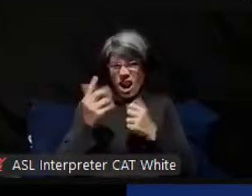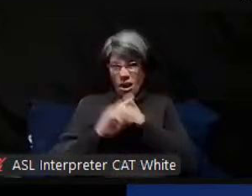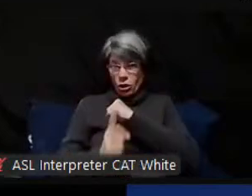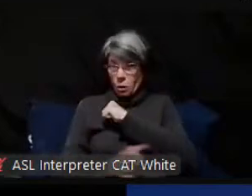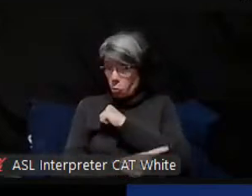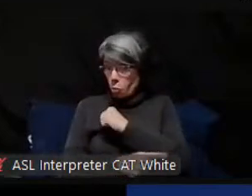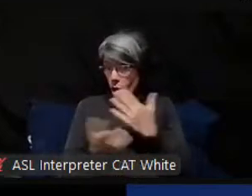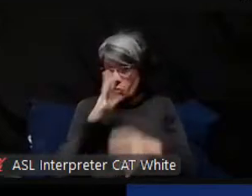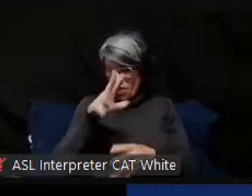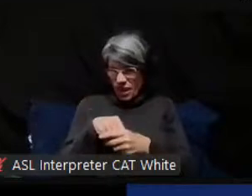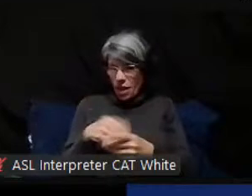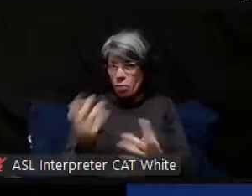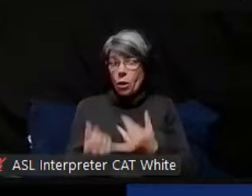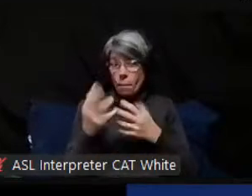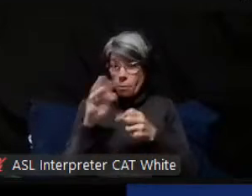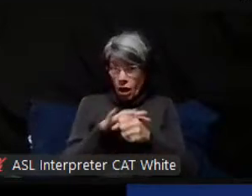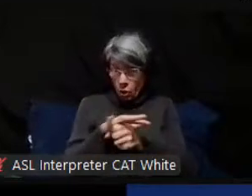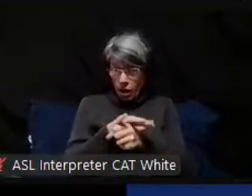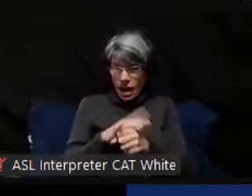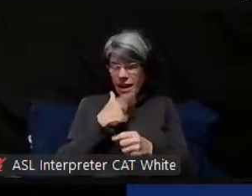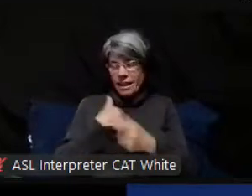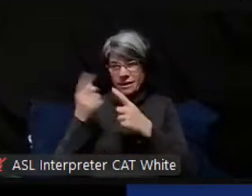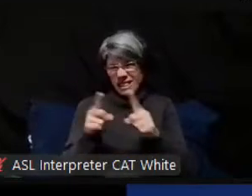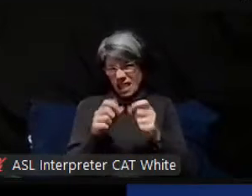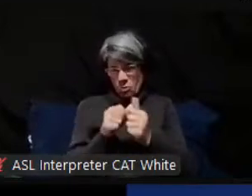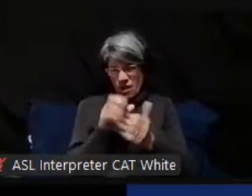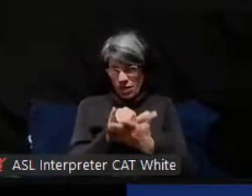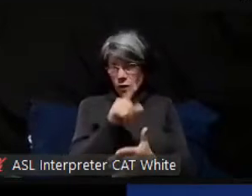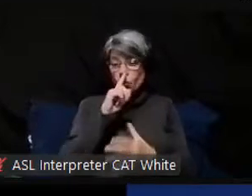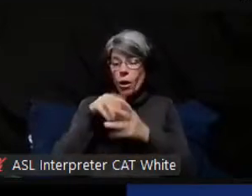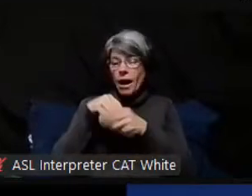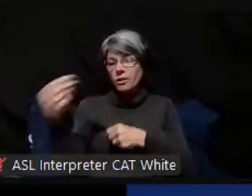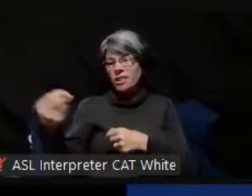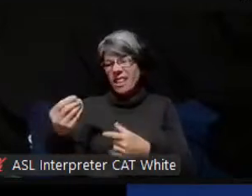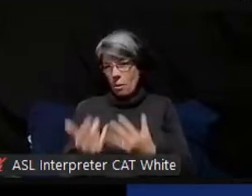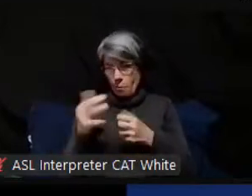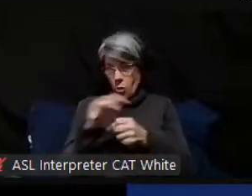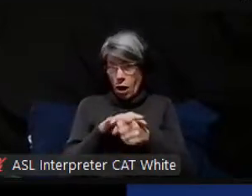be within the burn area, as is the case with this, or outside of the burn